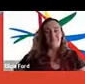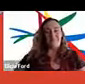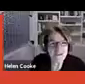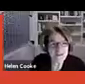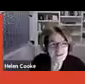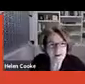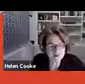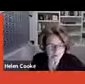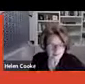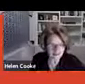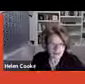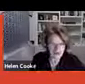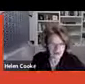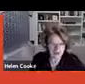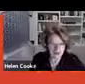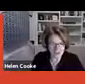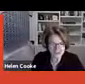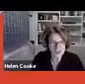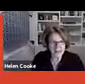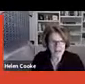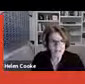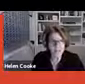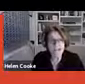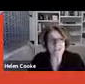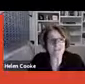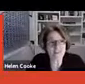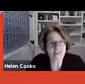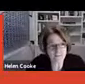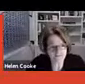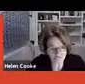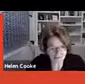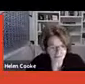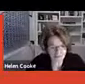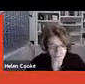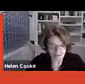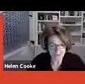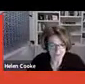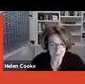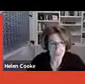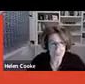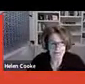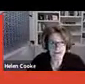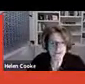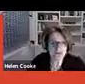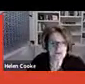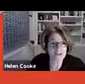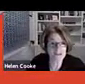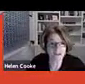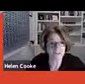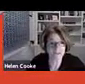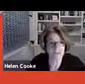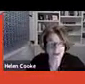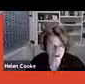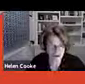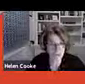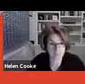Alicia, thank you very much. Lovely, lovely introduction. As Alicia said, I'm the CEO and founder of MyPlus and I'm absolutely delighted